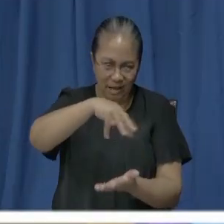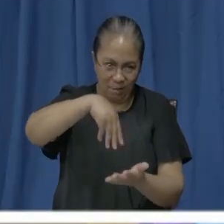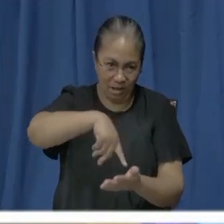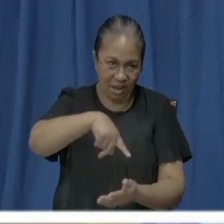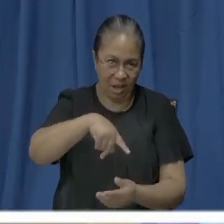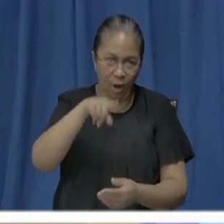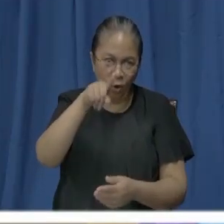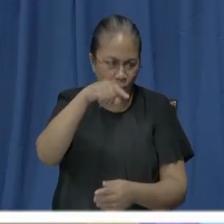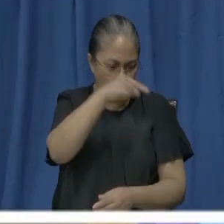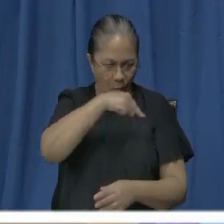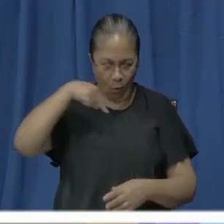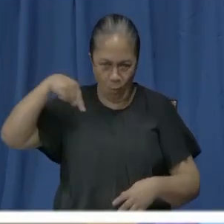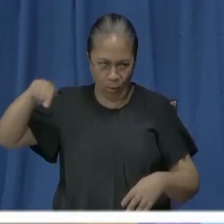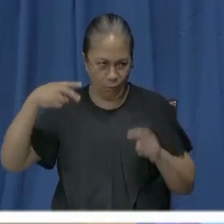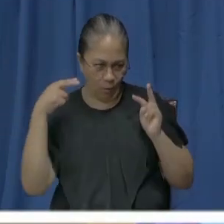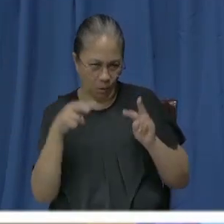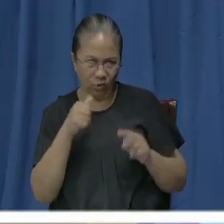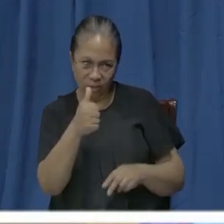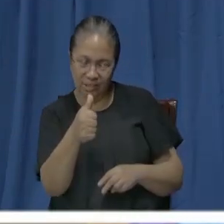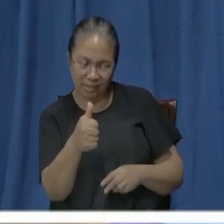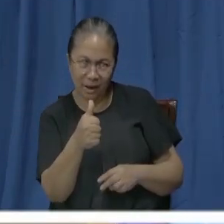too.